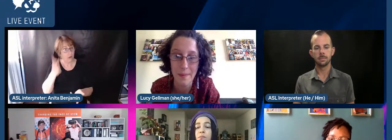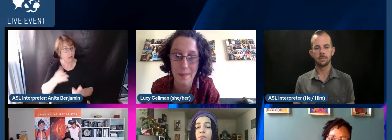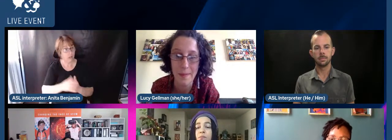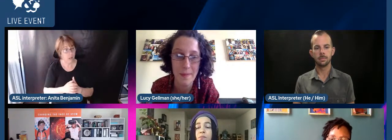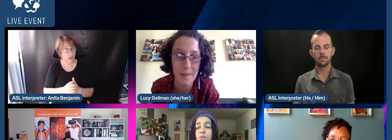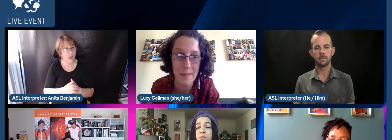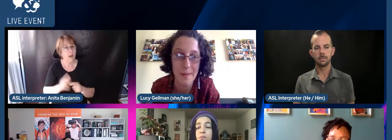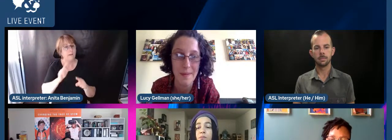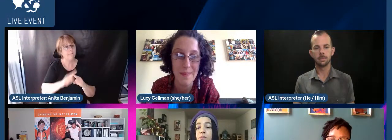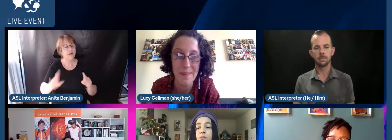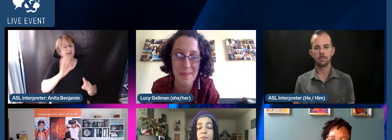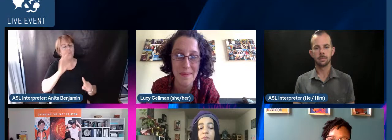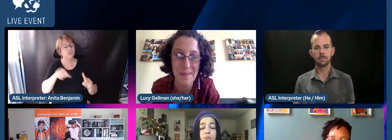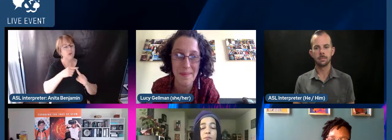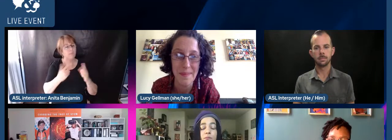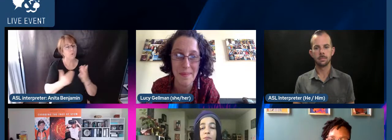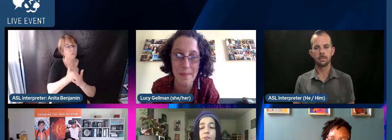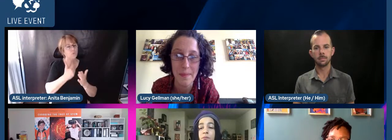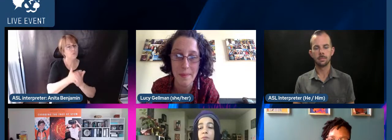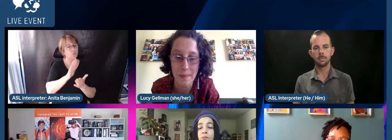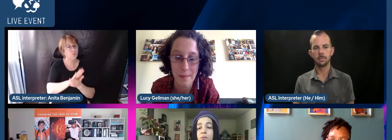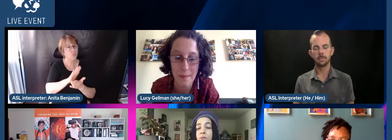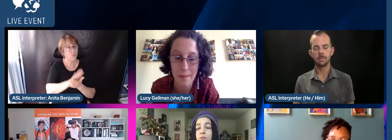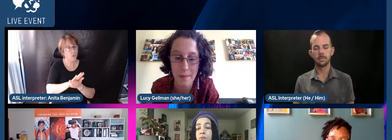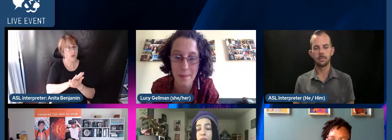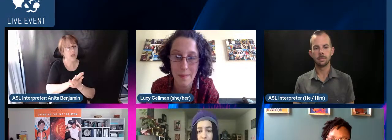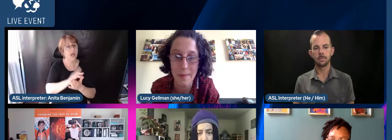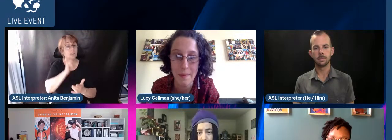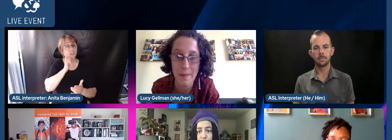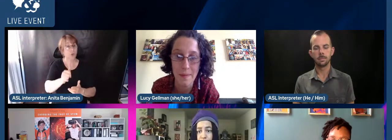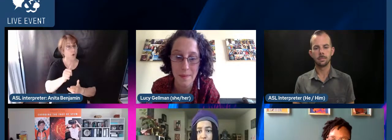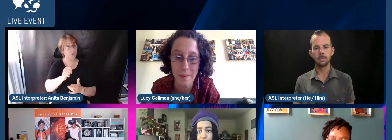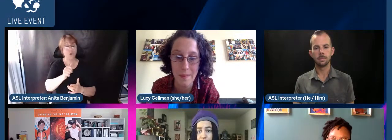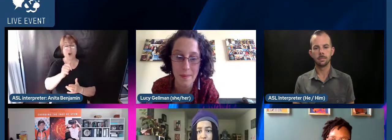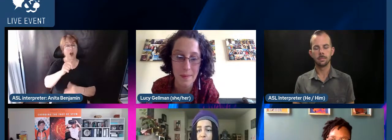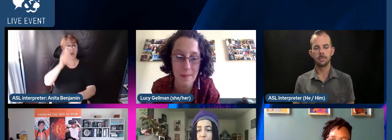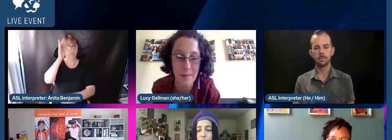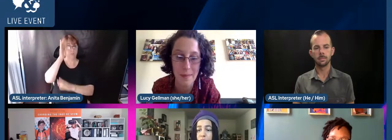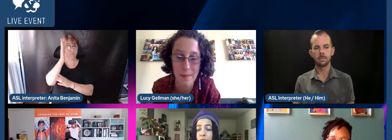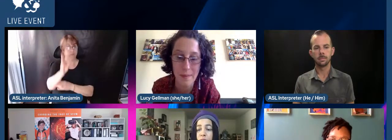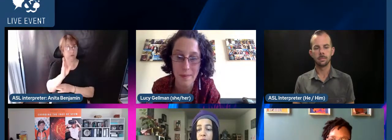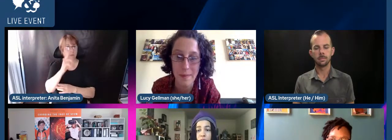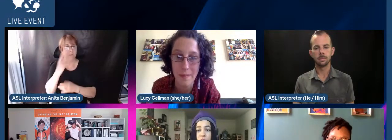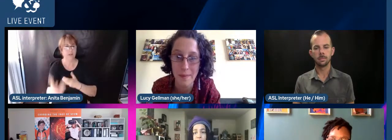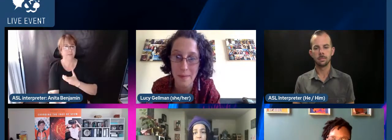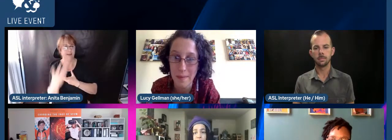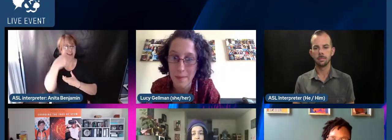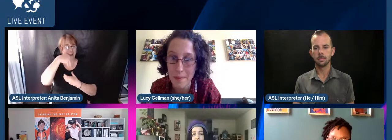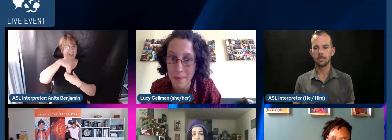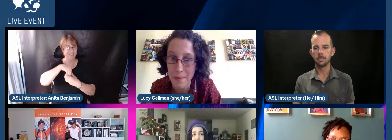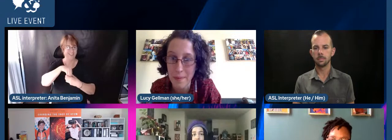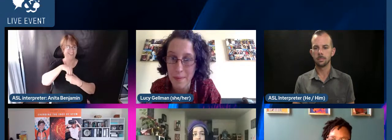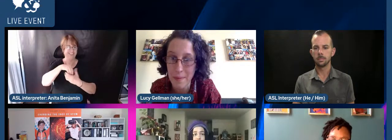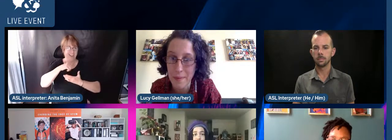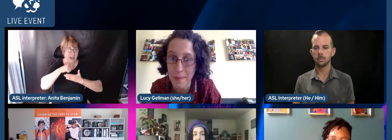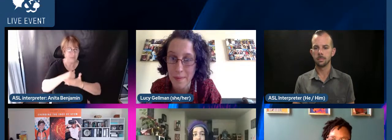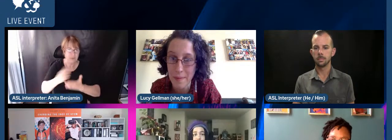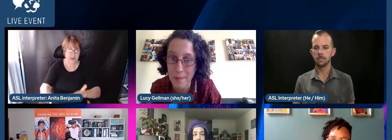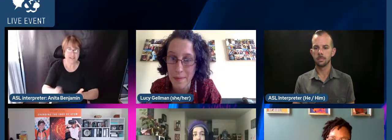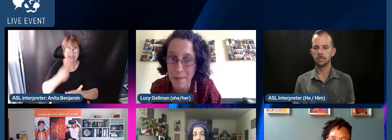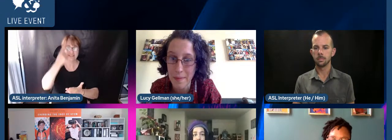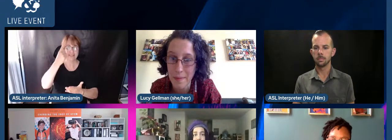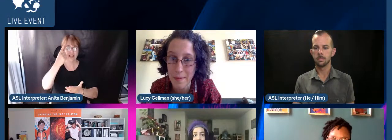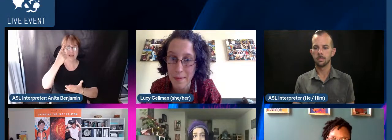about new school. I want to call you in and help you understand what it is that you need to